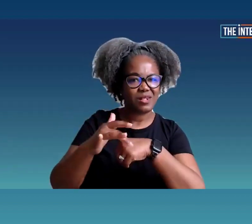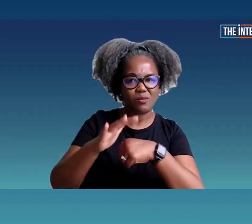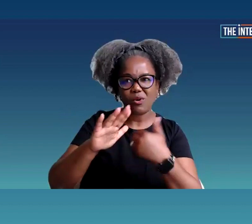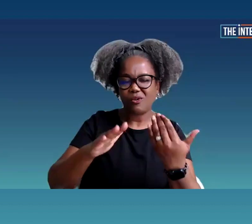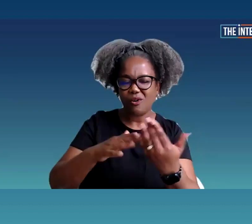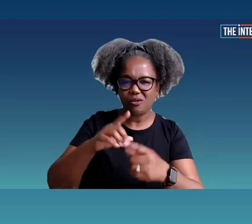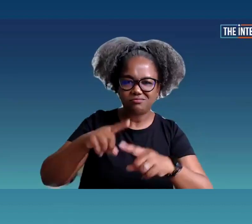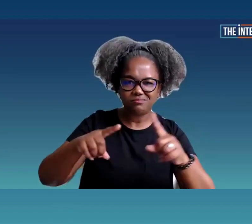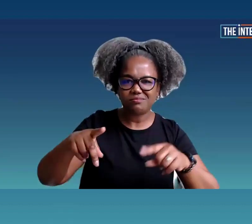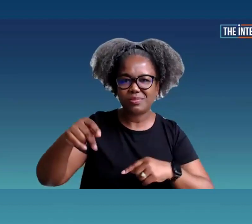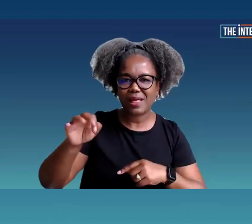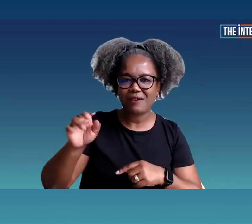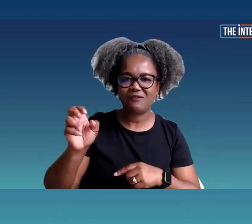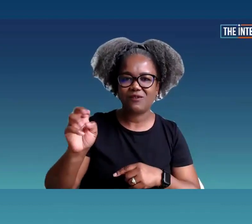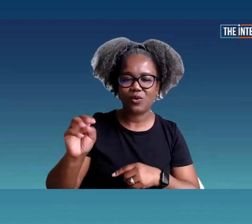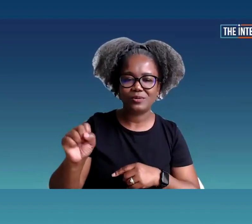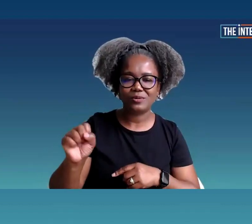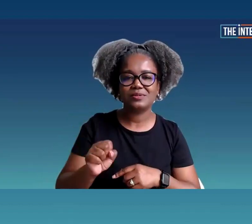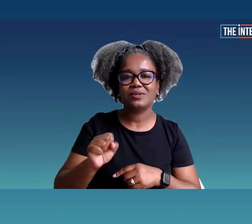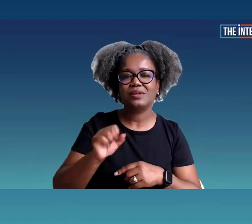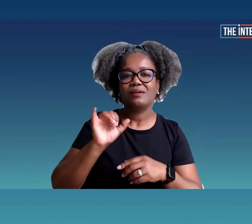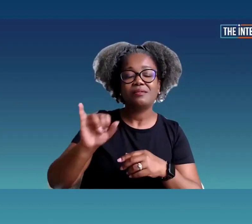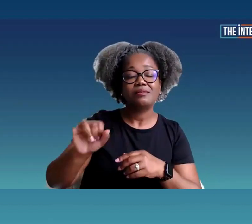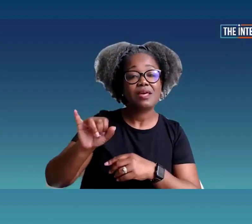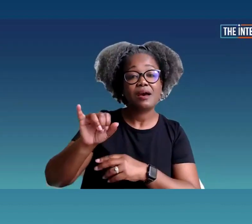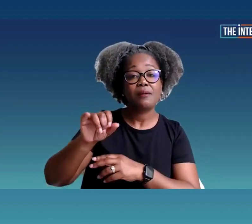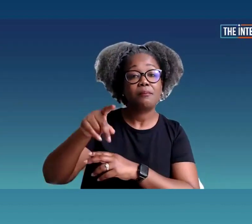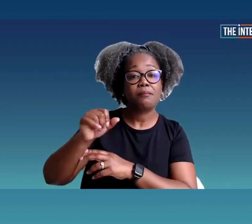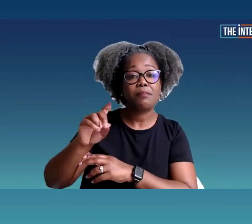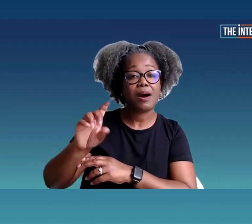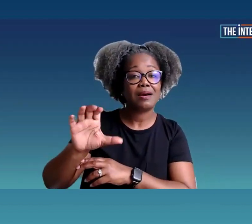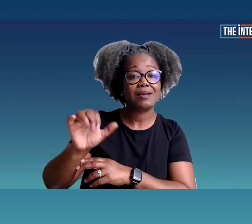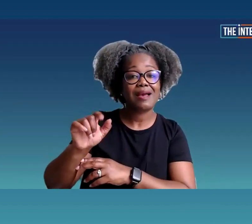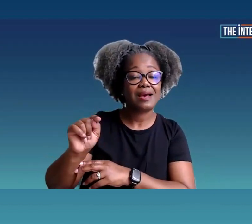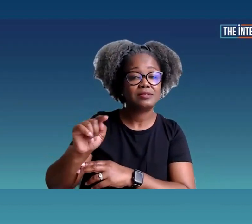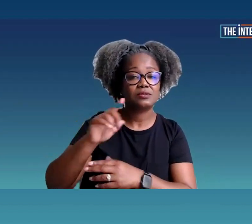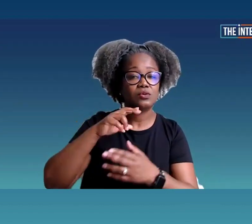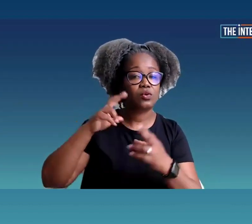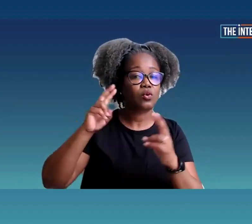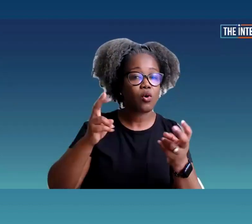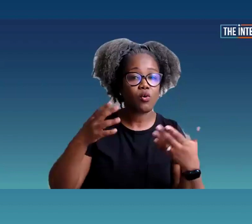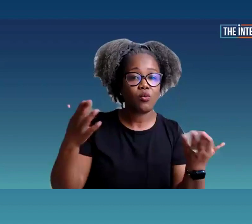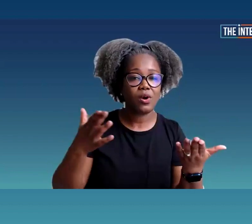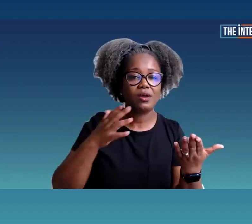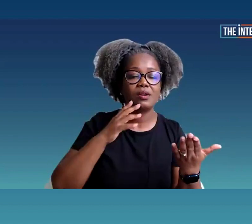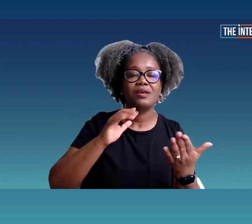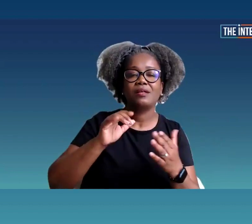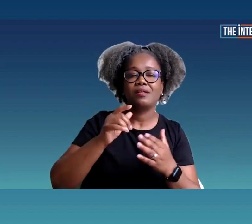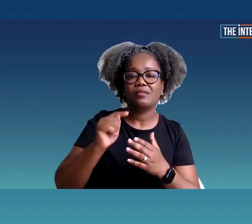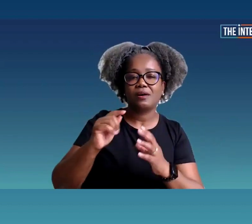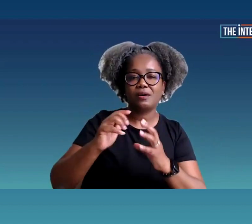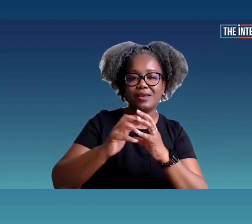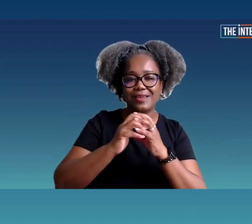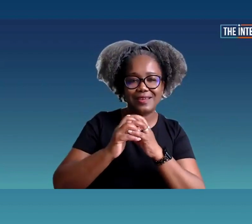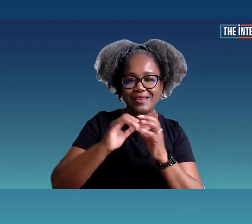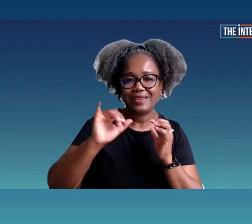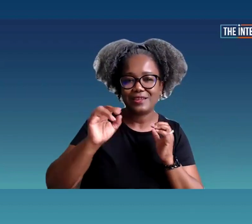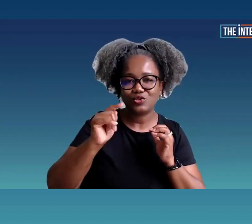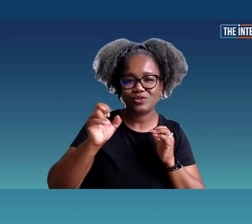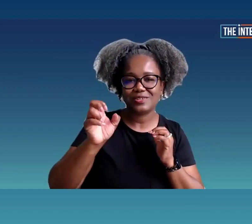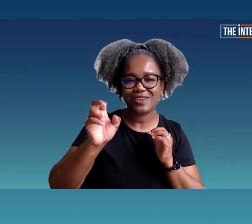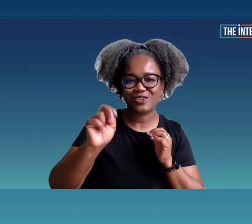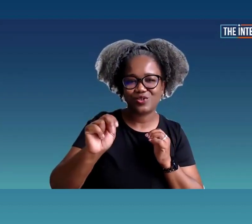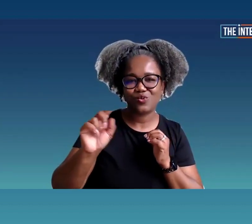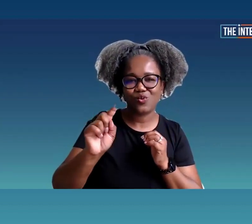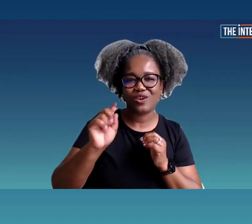streaming platforms. Again, it's called The Intersection, where racism and healthcare meet. And if you've not signed